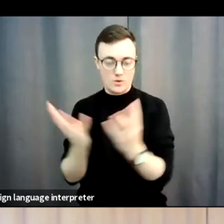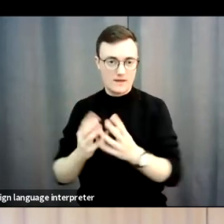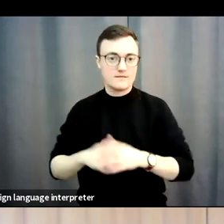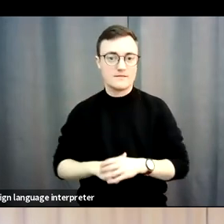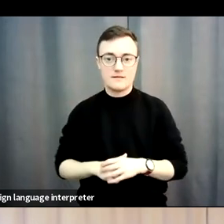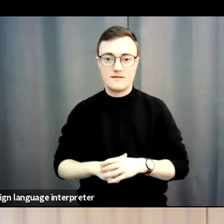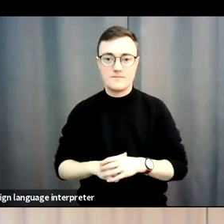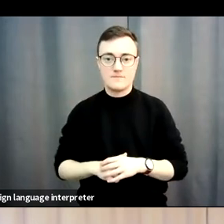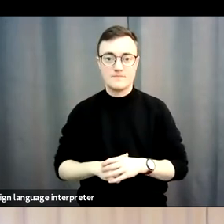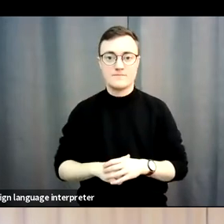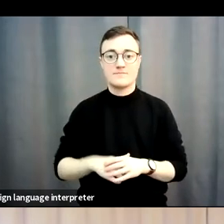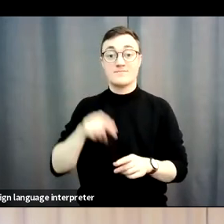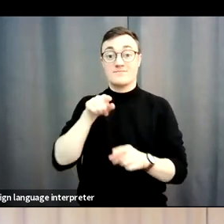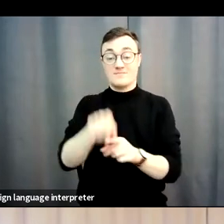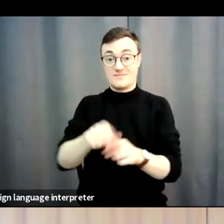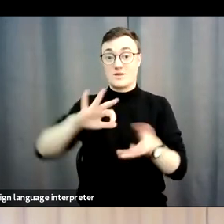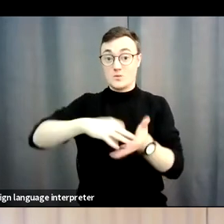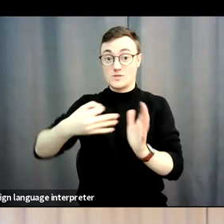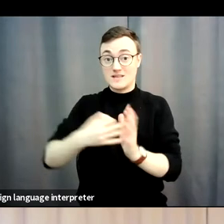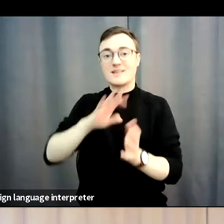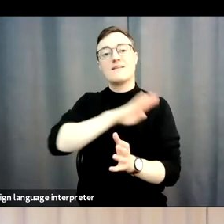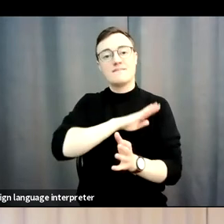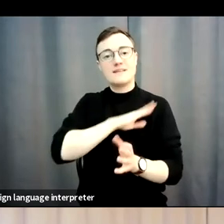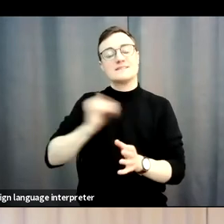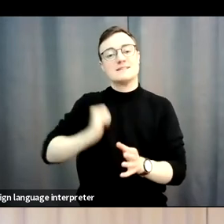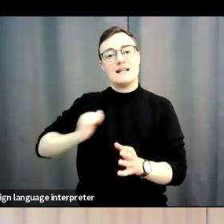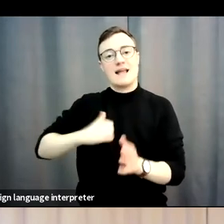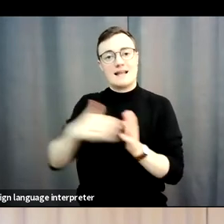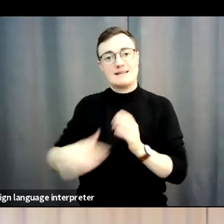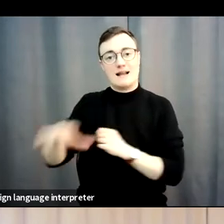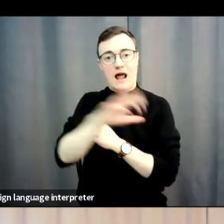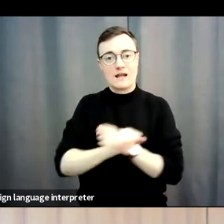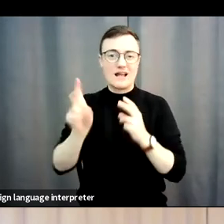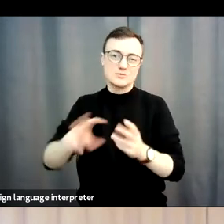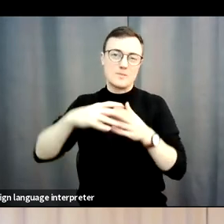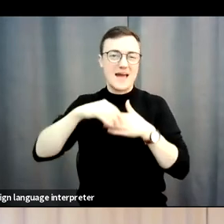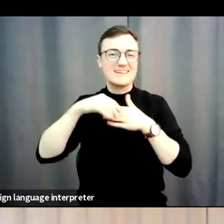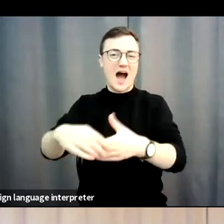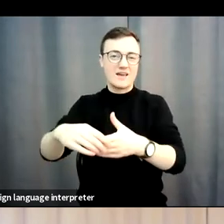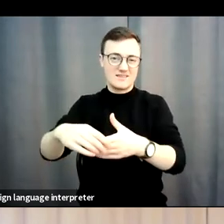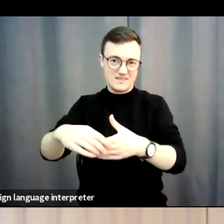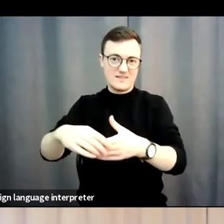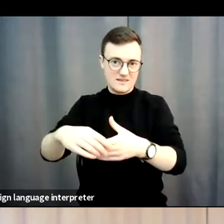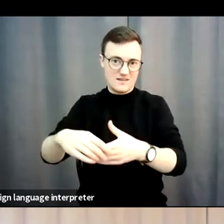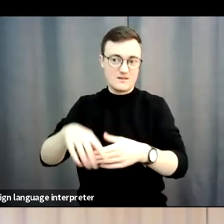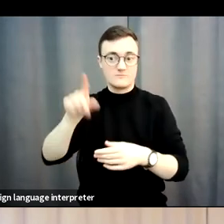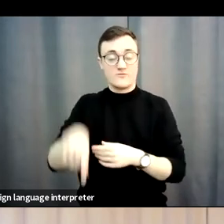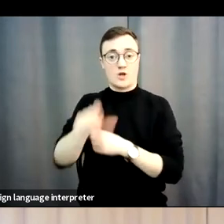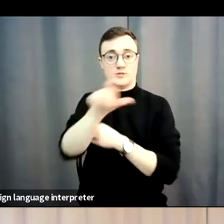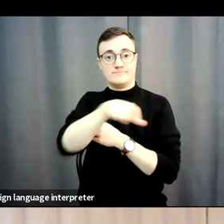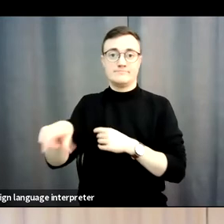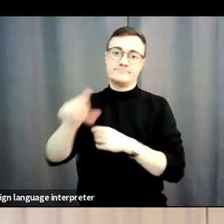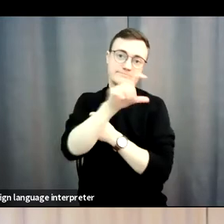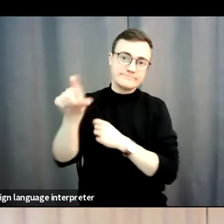guide available for anyone who wants to work for to promote participation in the